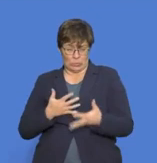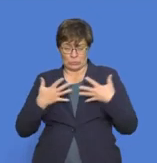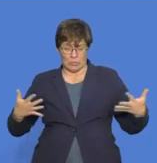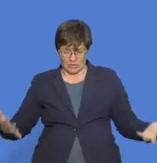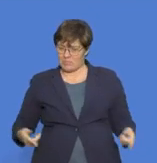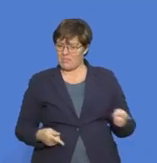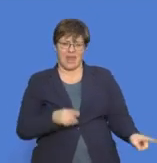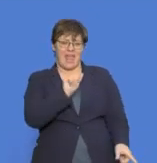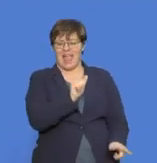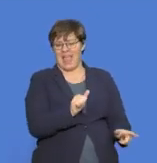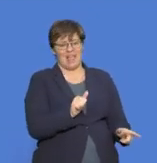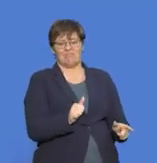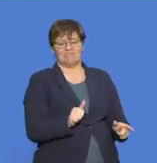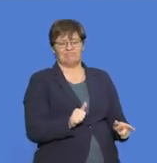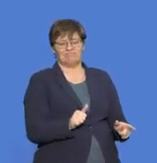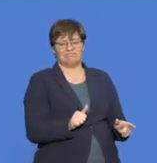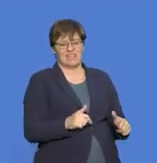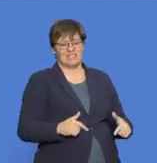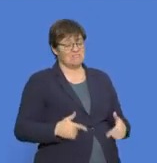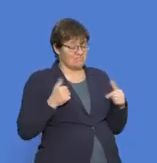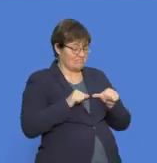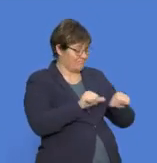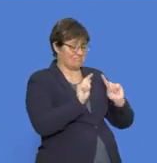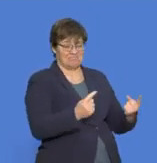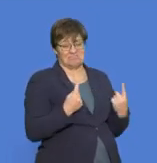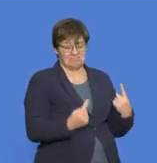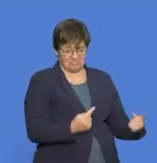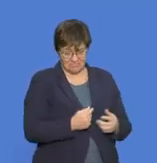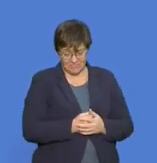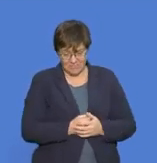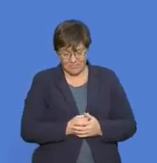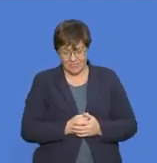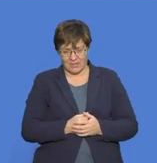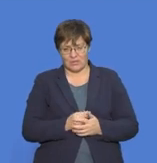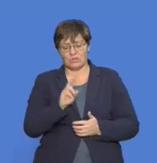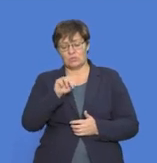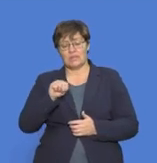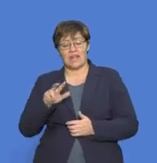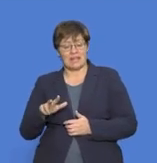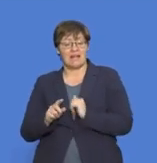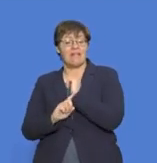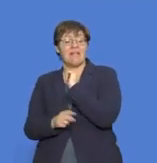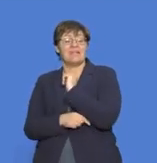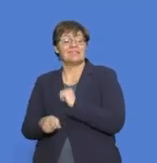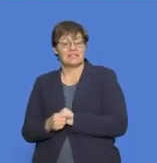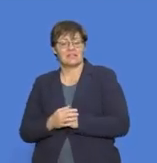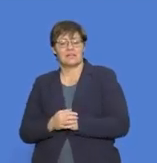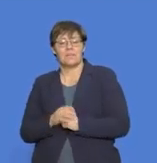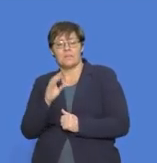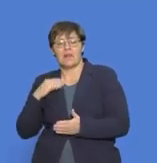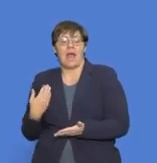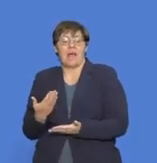obviously number A. And then the last question is an application